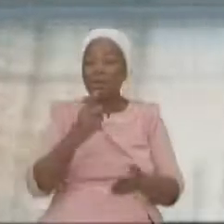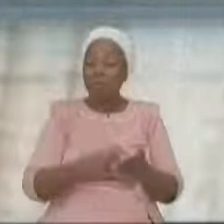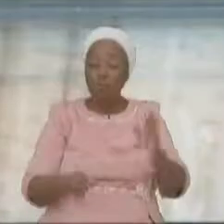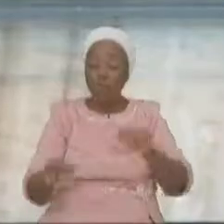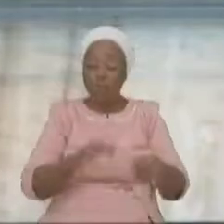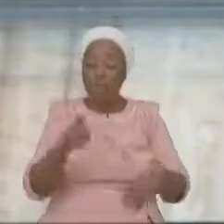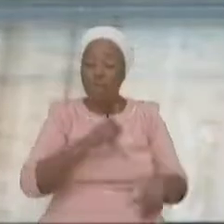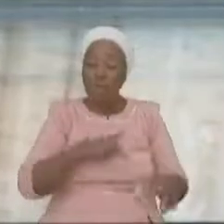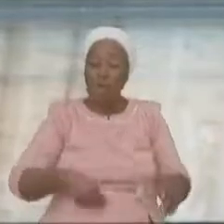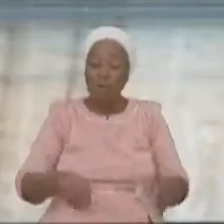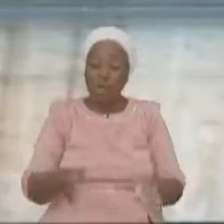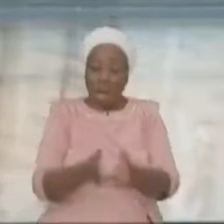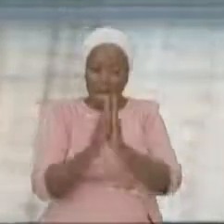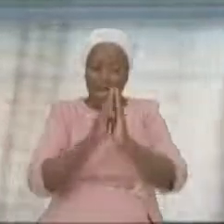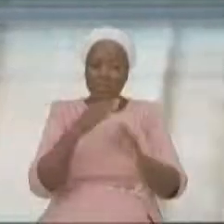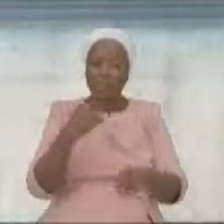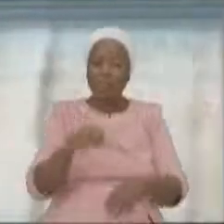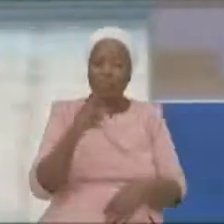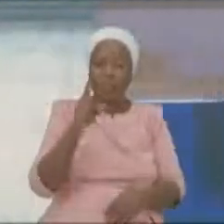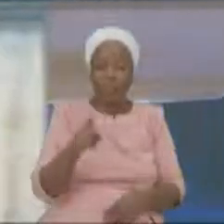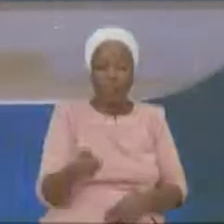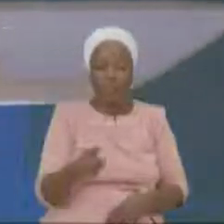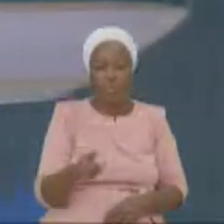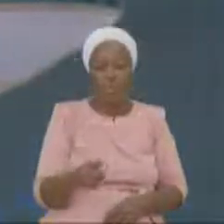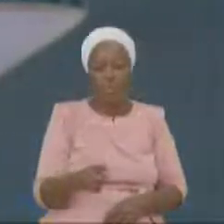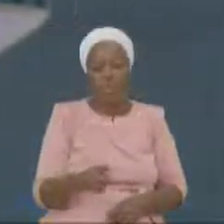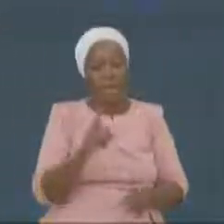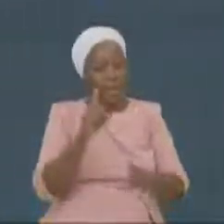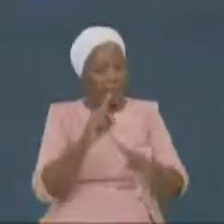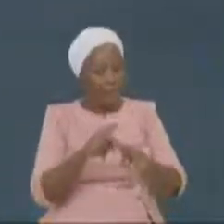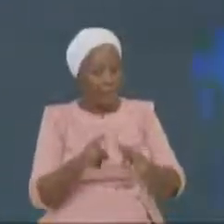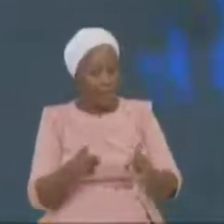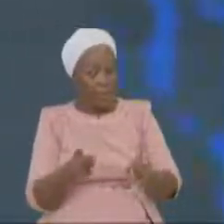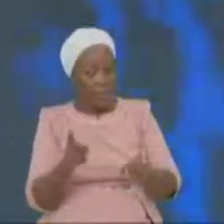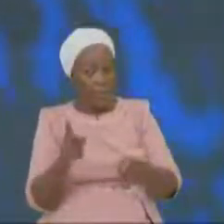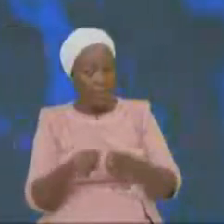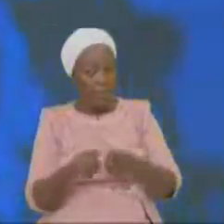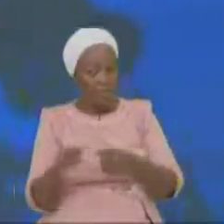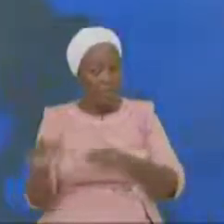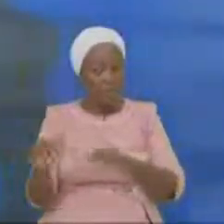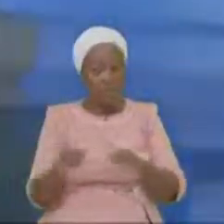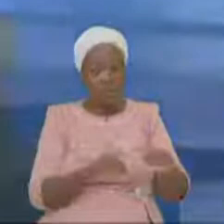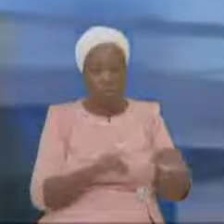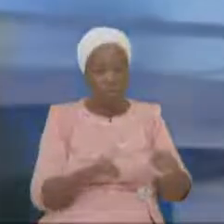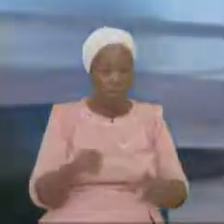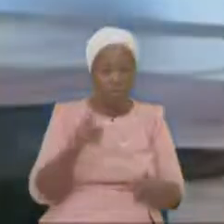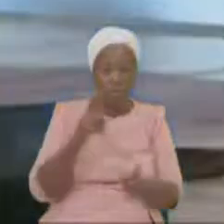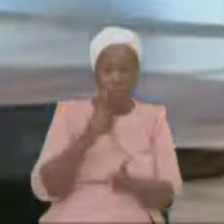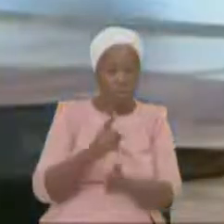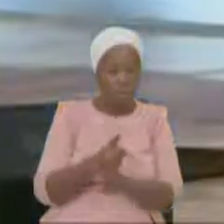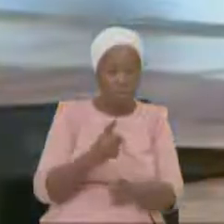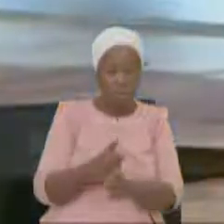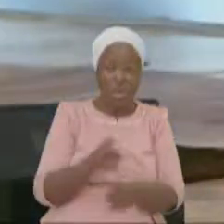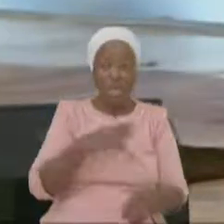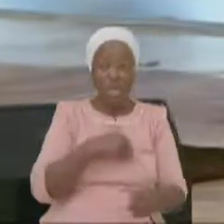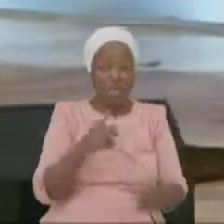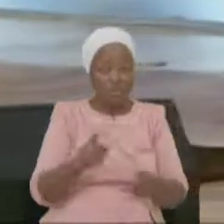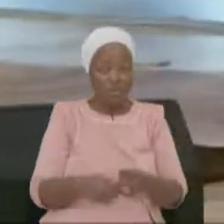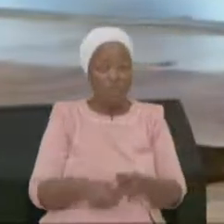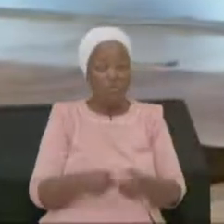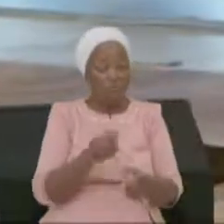Lord require of thee? But to do justly, to